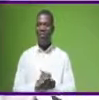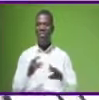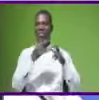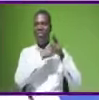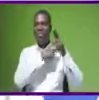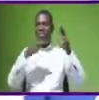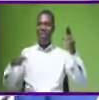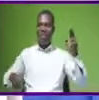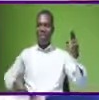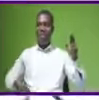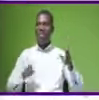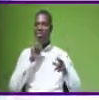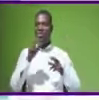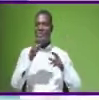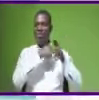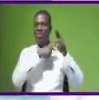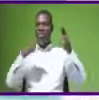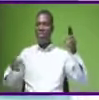Philadelphia.